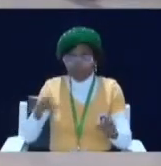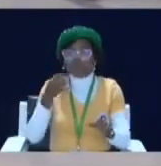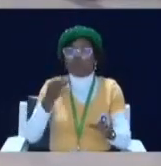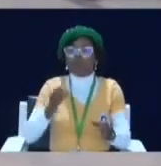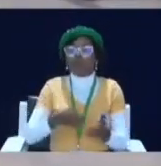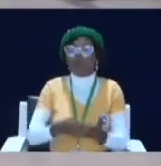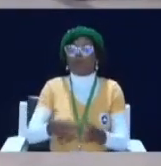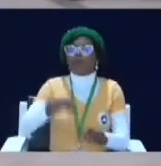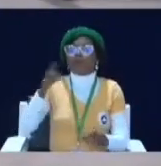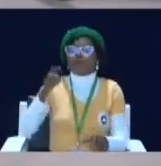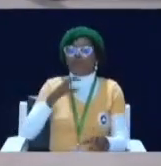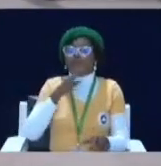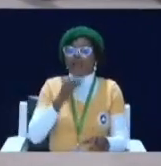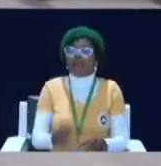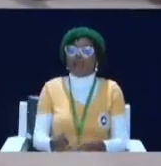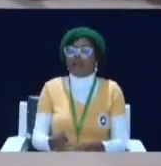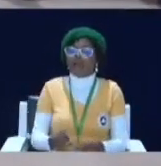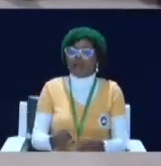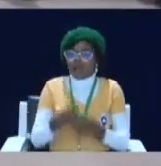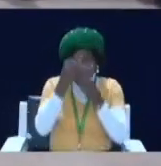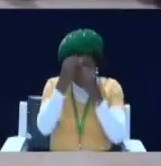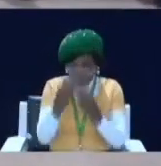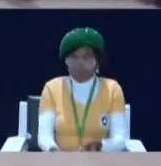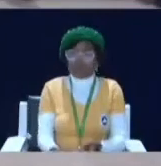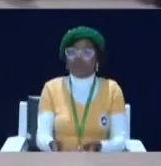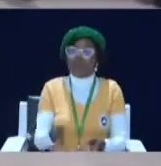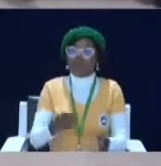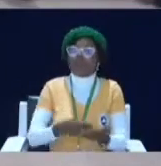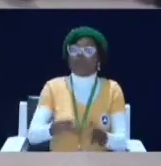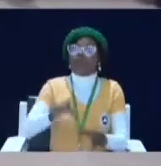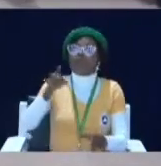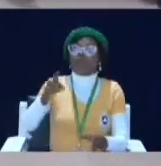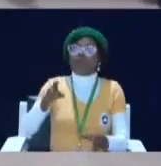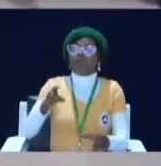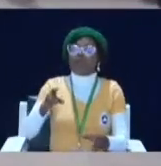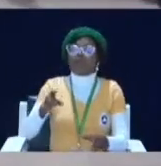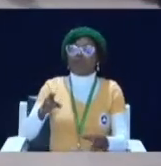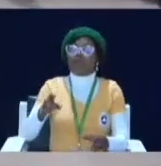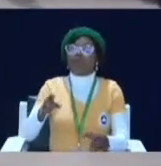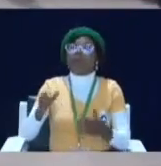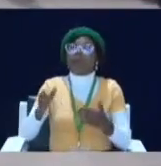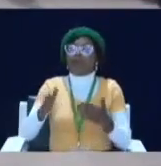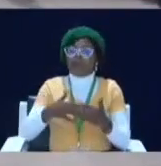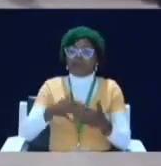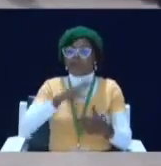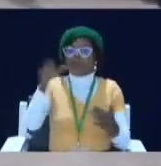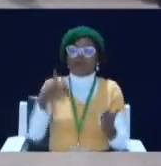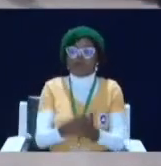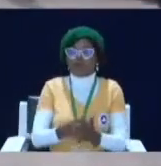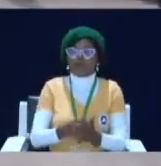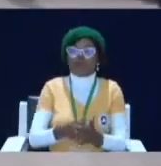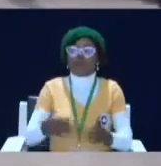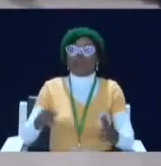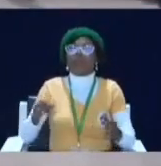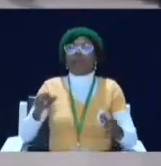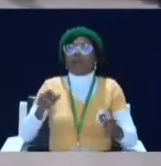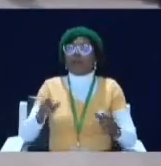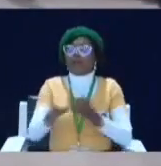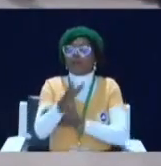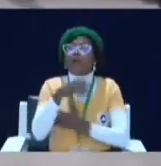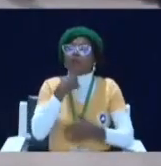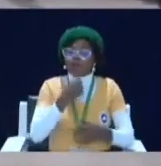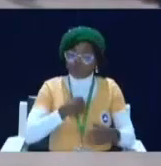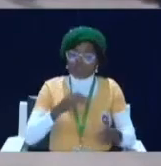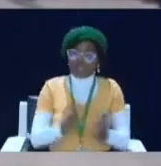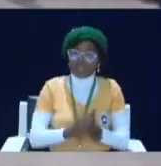with apology to the Holy Spirit. Eventually, an agenda was presented. I should search myself. Any form of